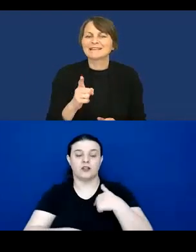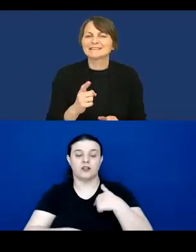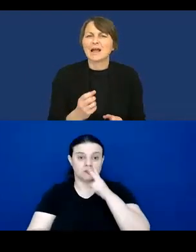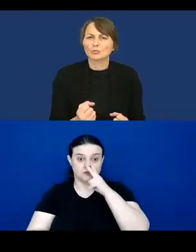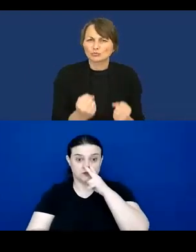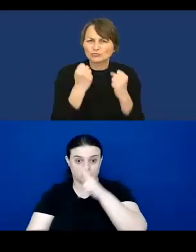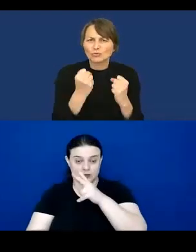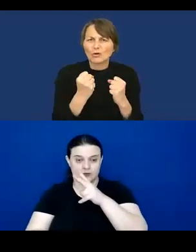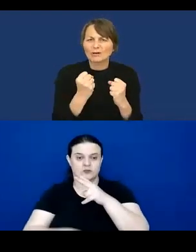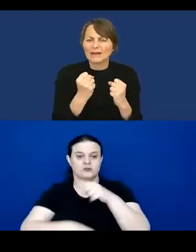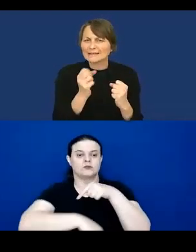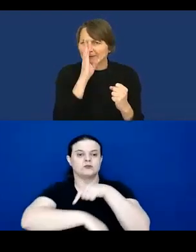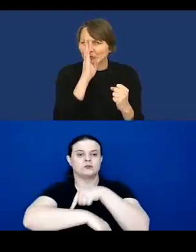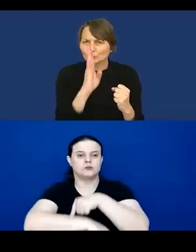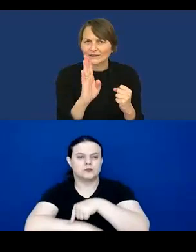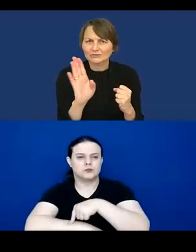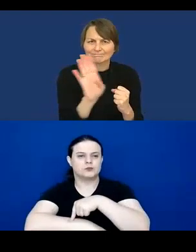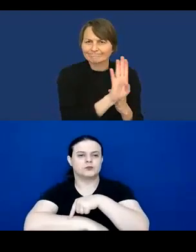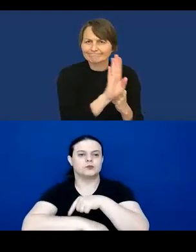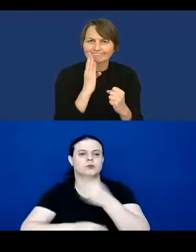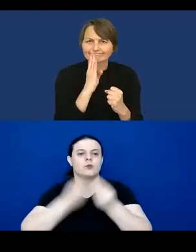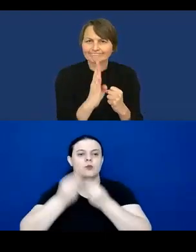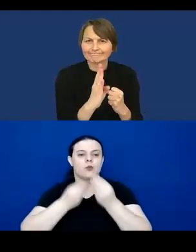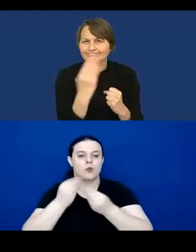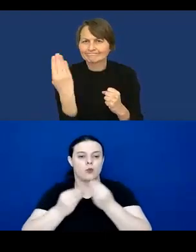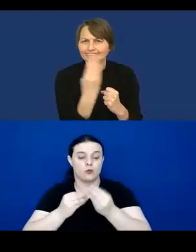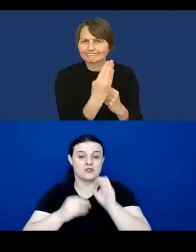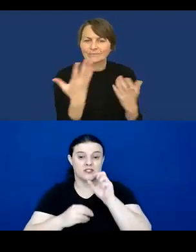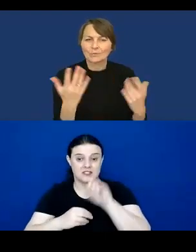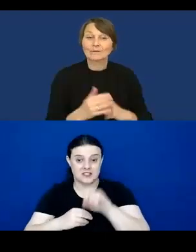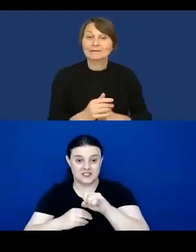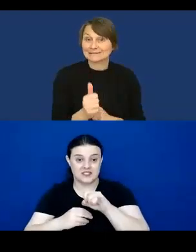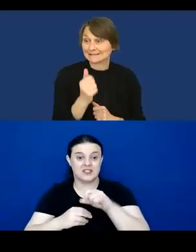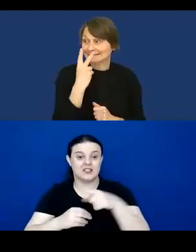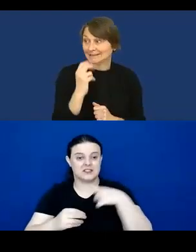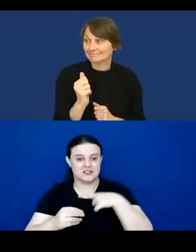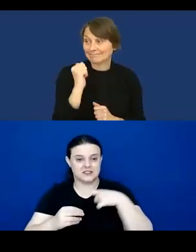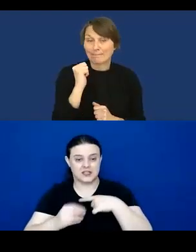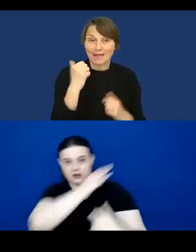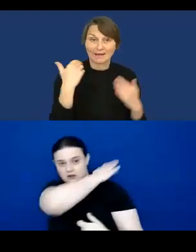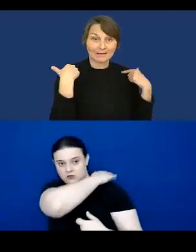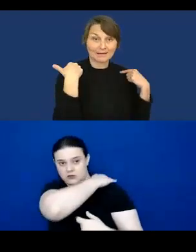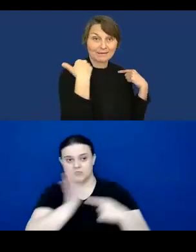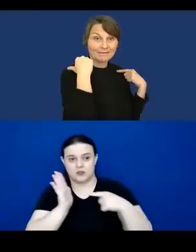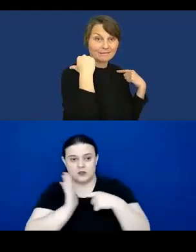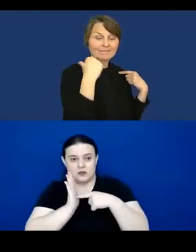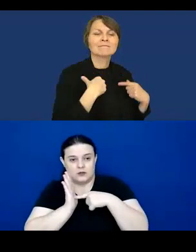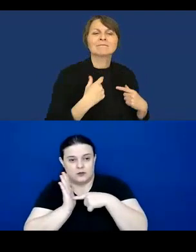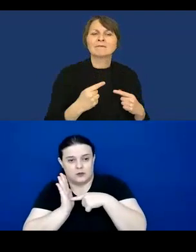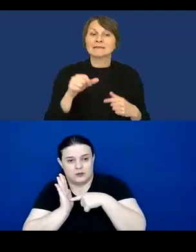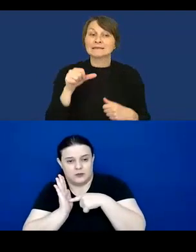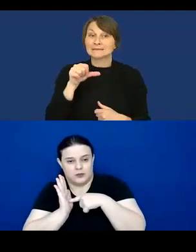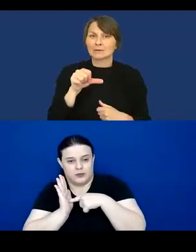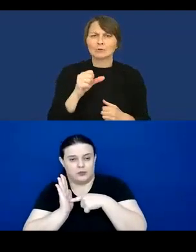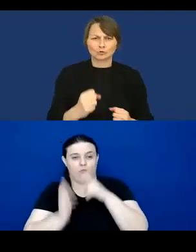direction. So this is on the back. If you present a stimulus on the back, first a very strong one,